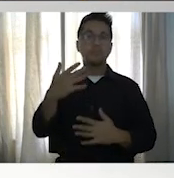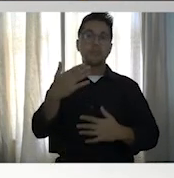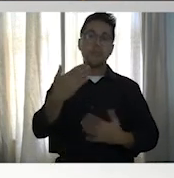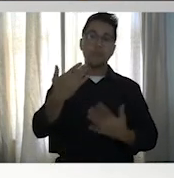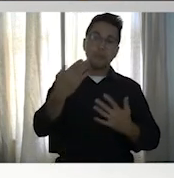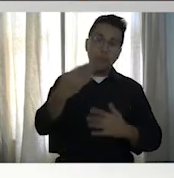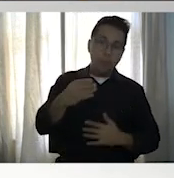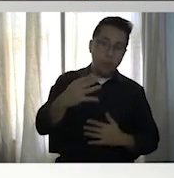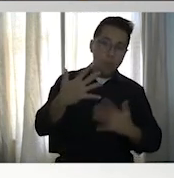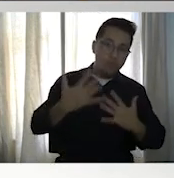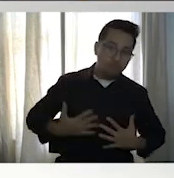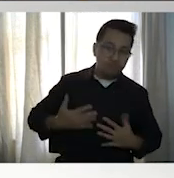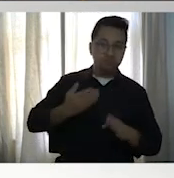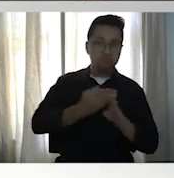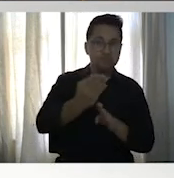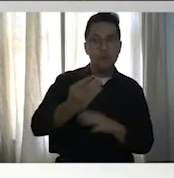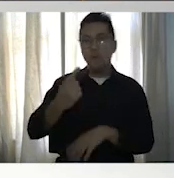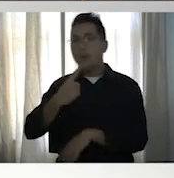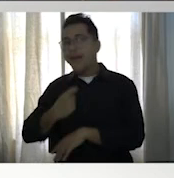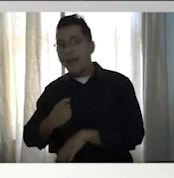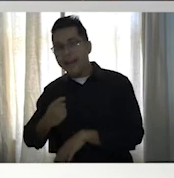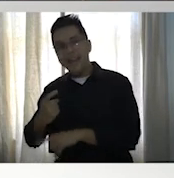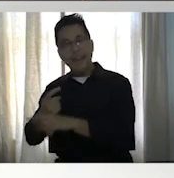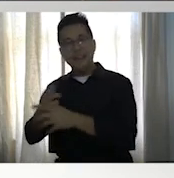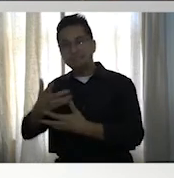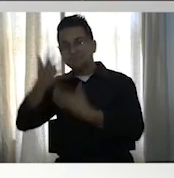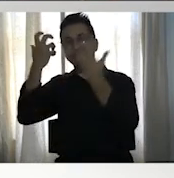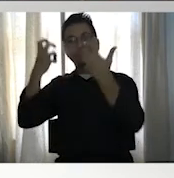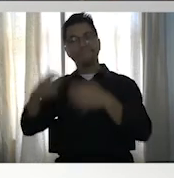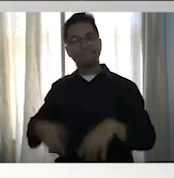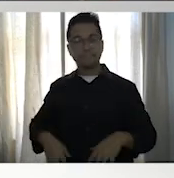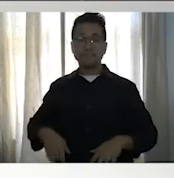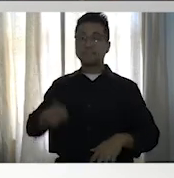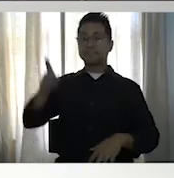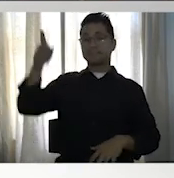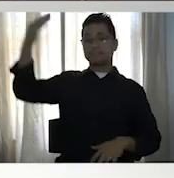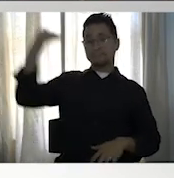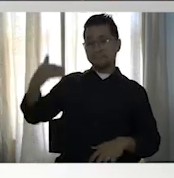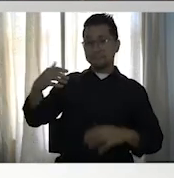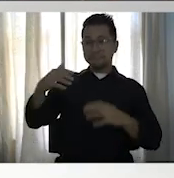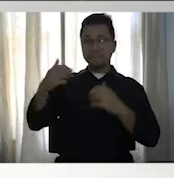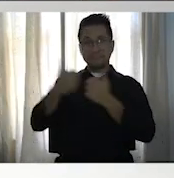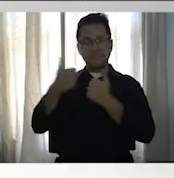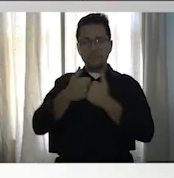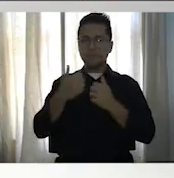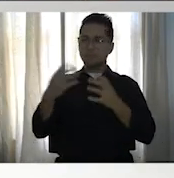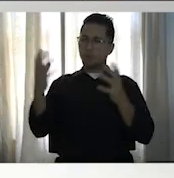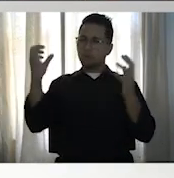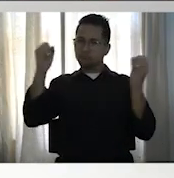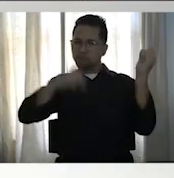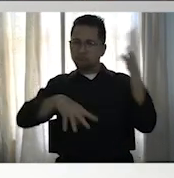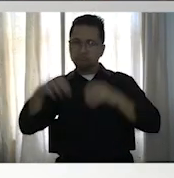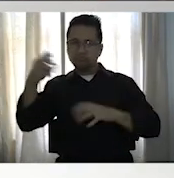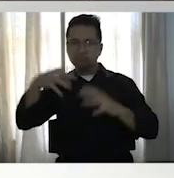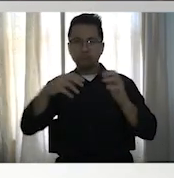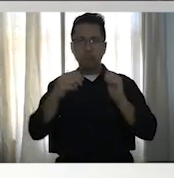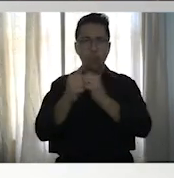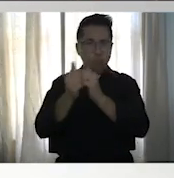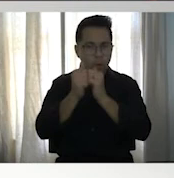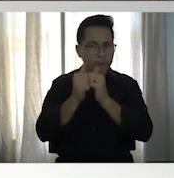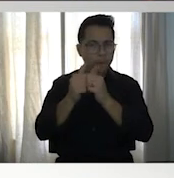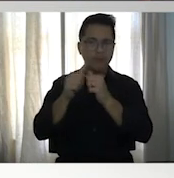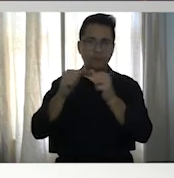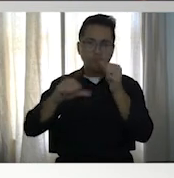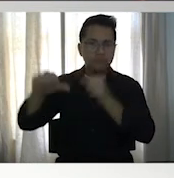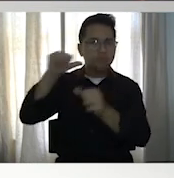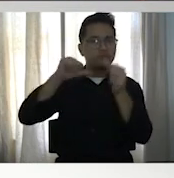sometimes. These games are cooperative games. Everything we do, we want to think about cooperation. And a